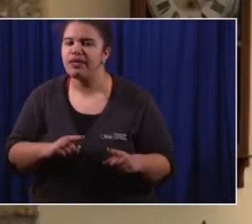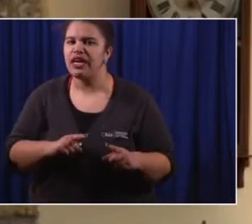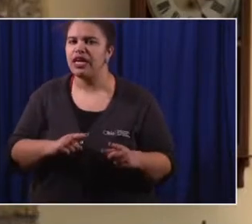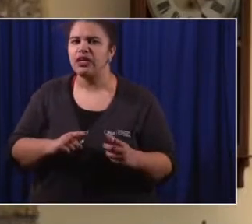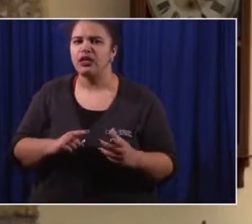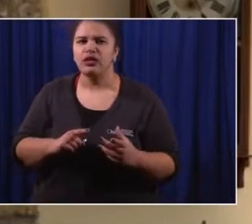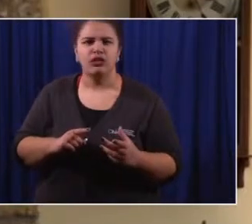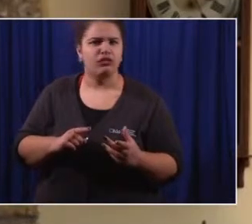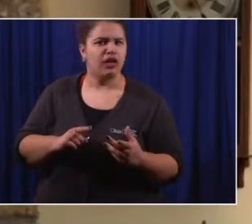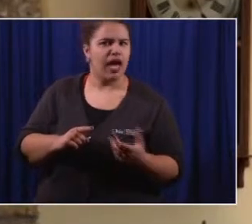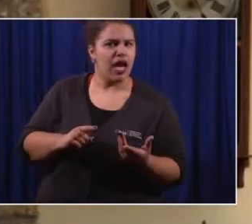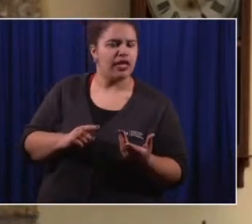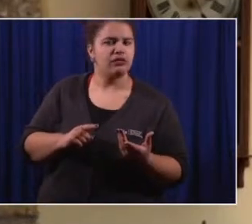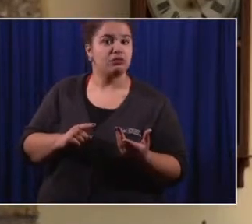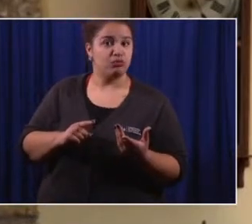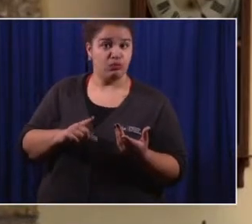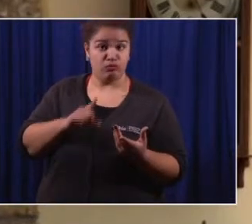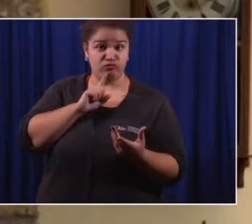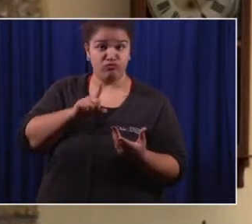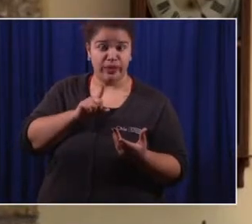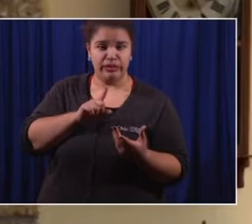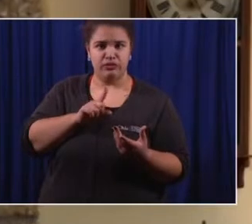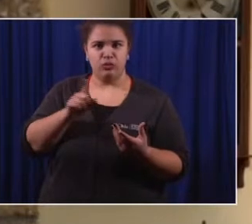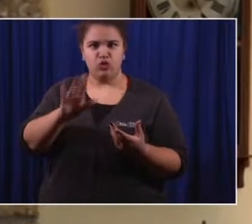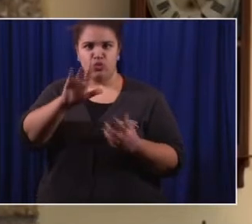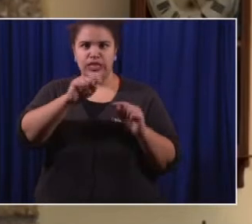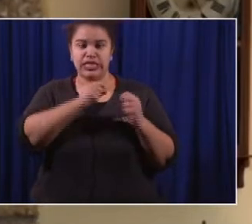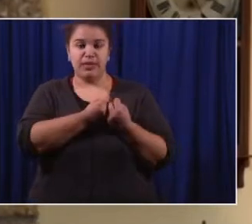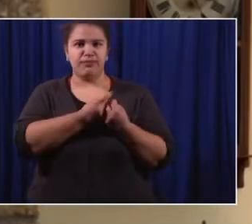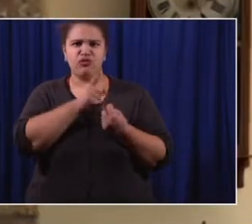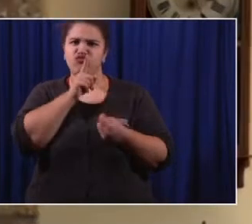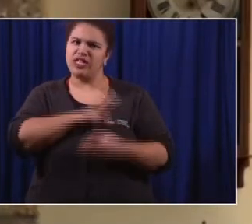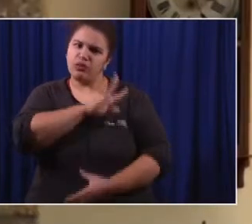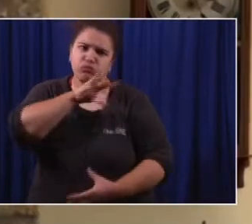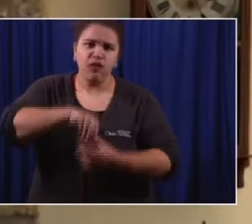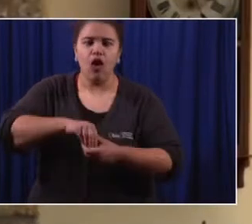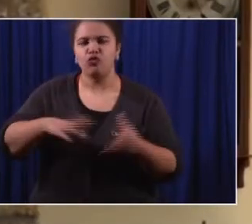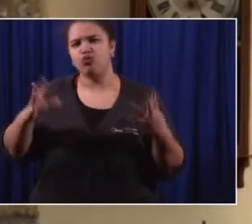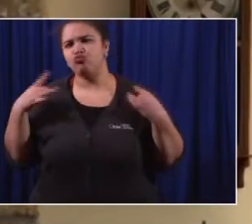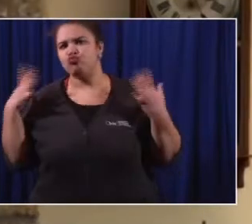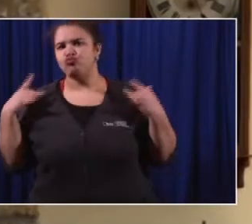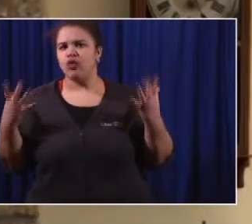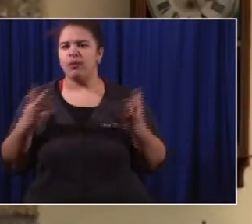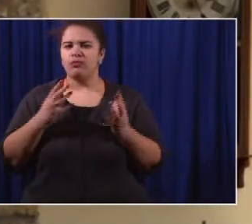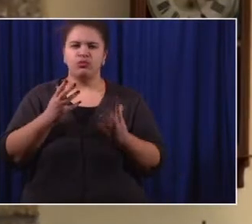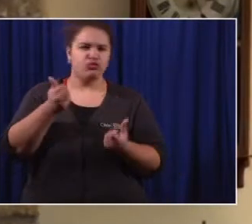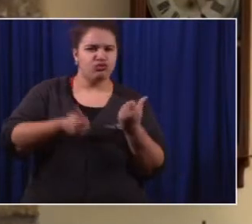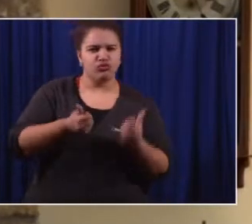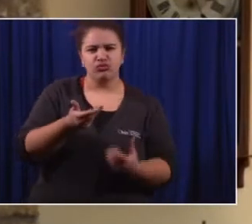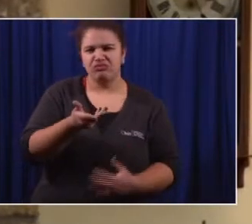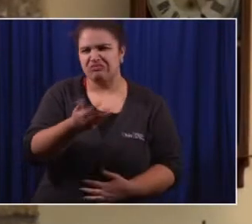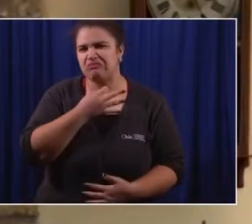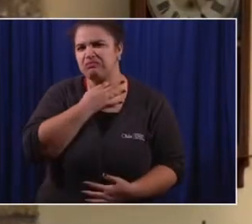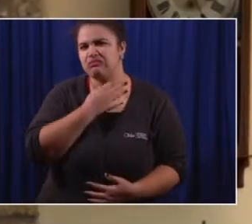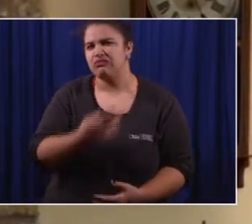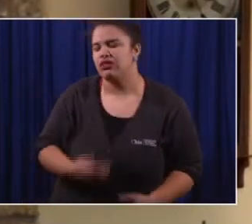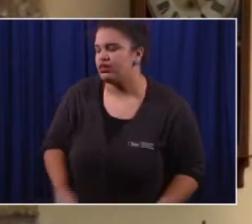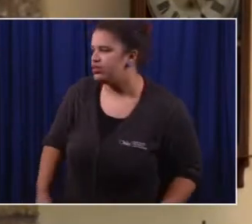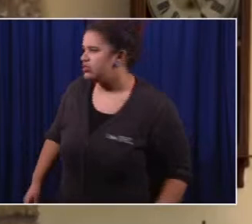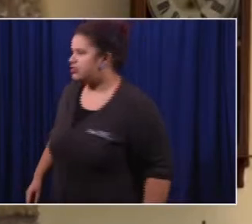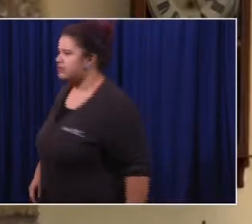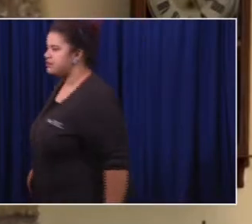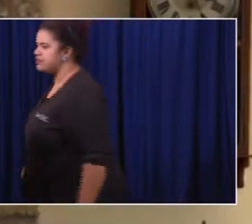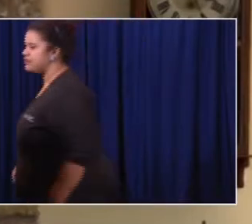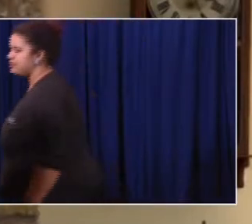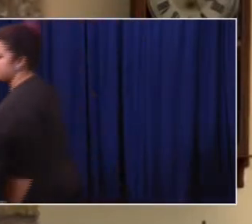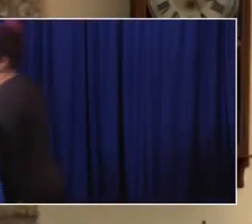your administration would be in helping facilities adapt to these changes? Well, Ben, yes. I mean, we're